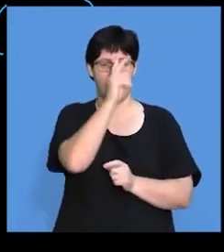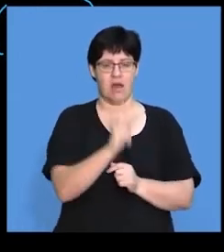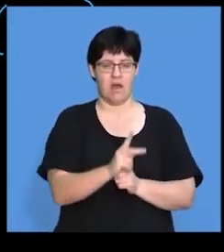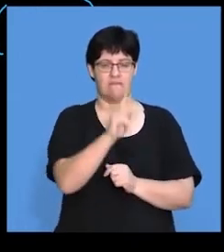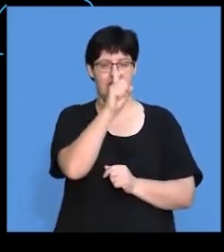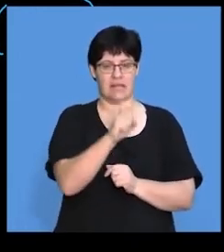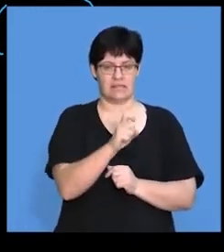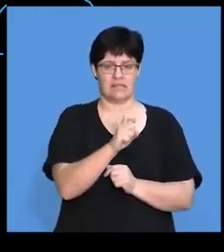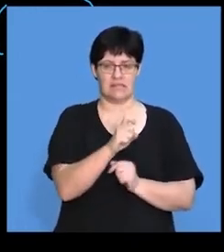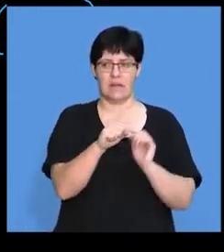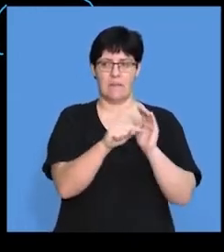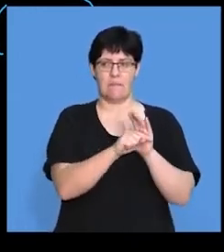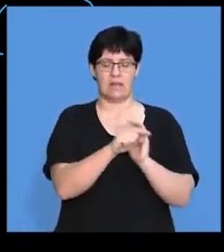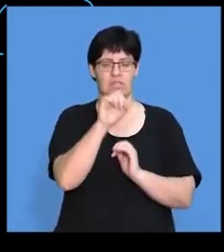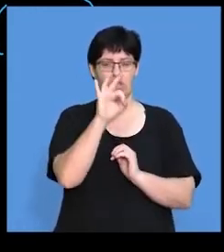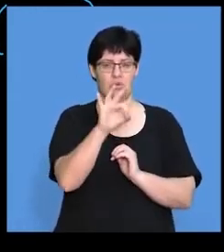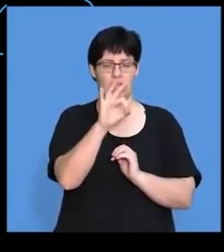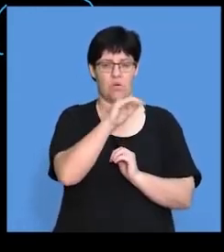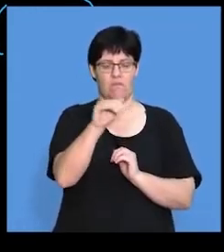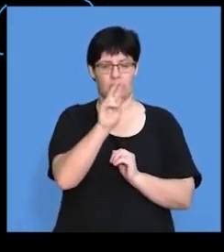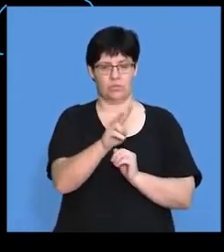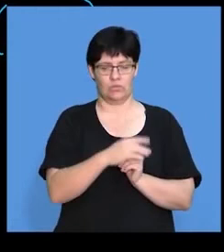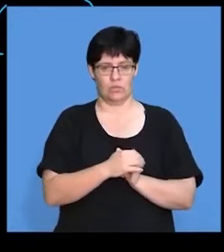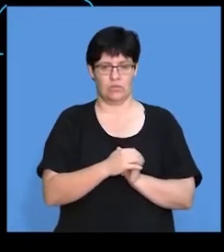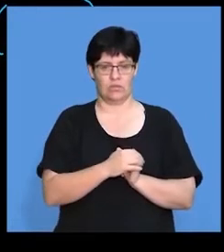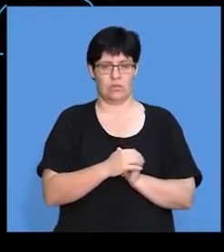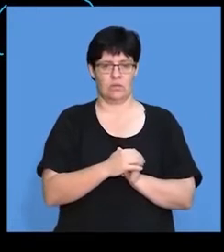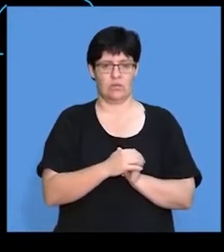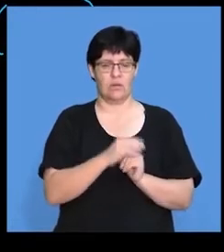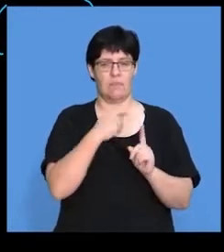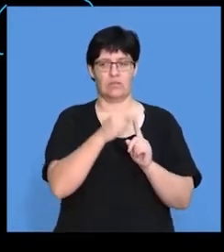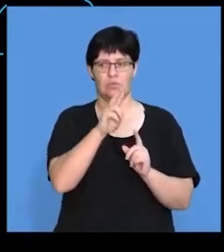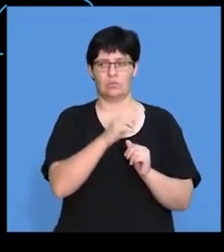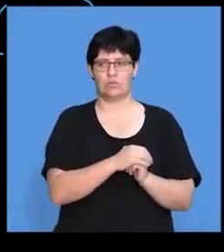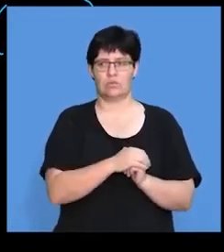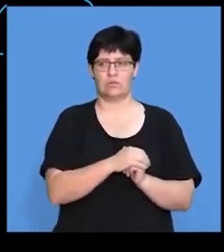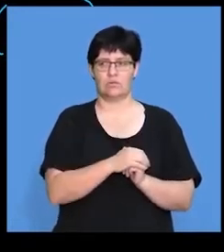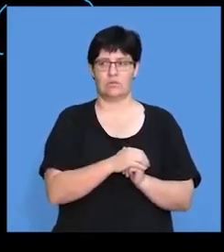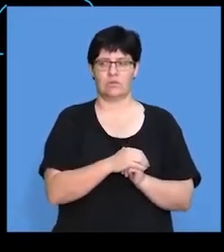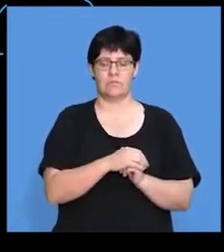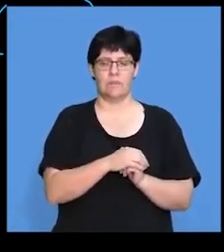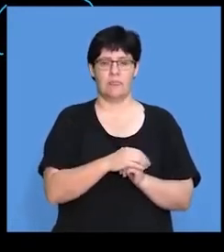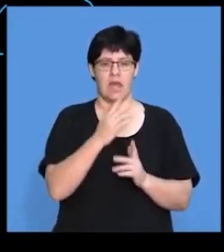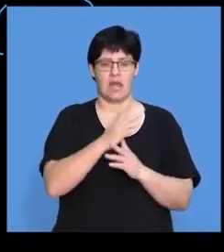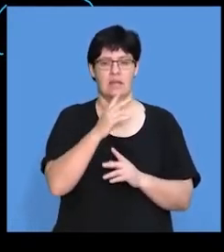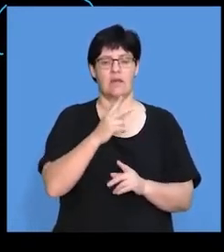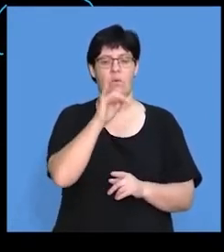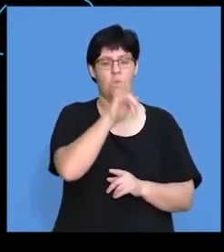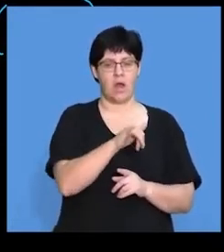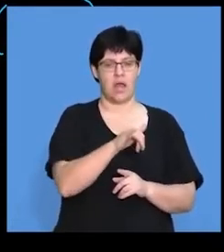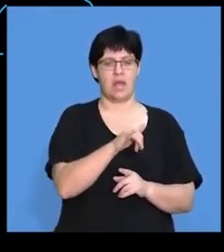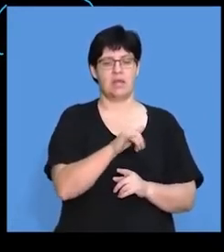x minus 3 over 2 plus 2. And finally, y is equal to